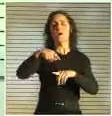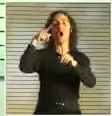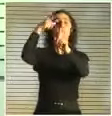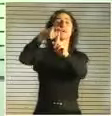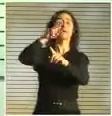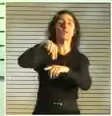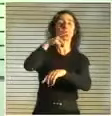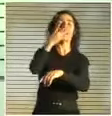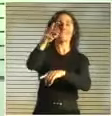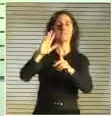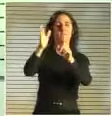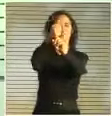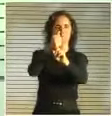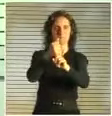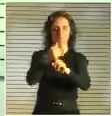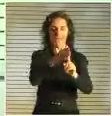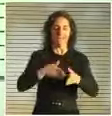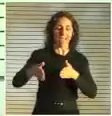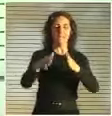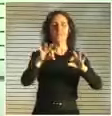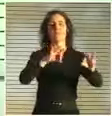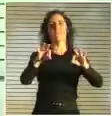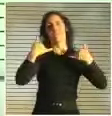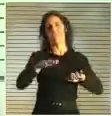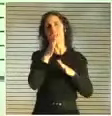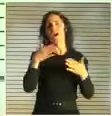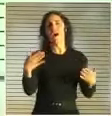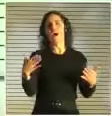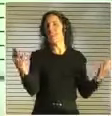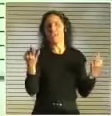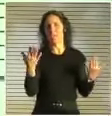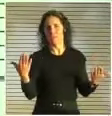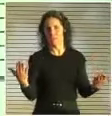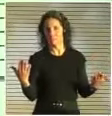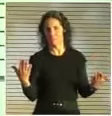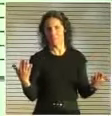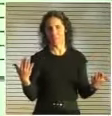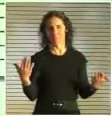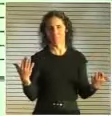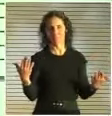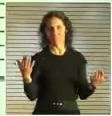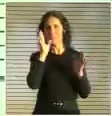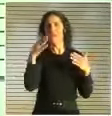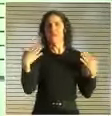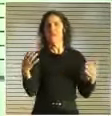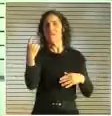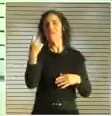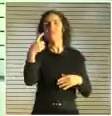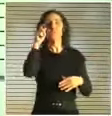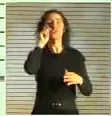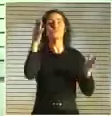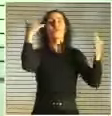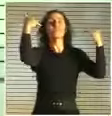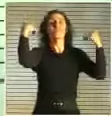is to drive responsible tourism. Several people have said it so eloquently. It's actually, we need to engage